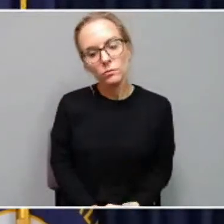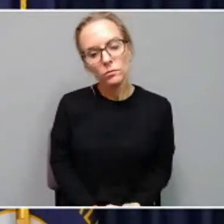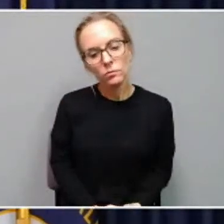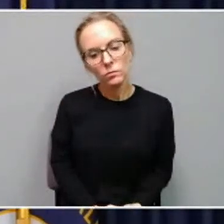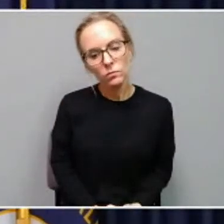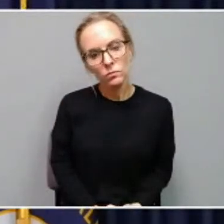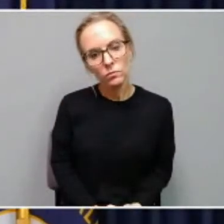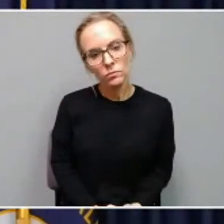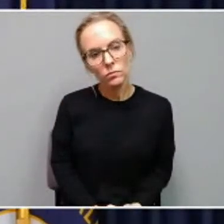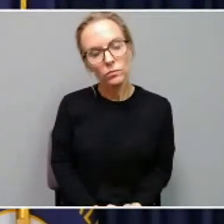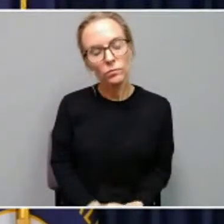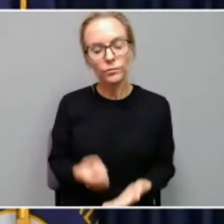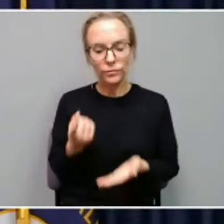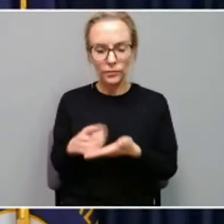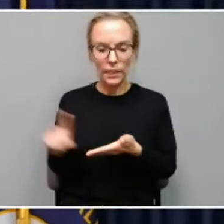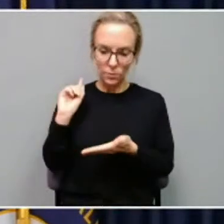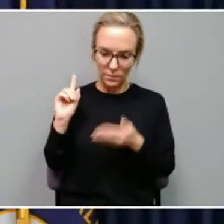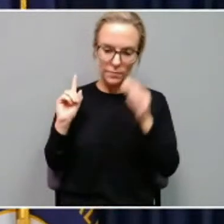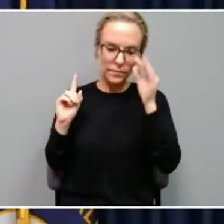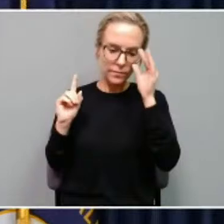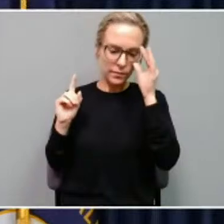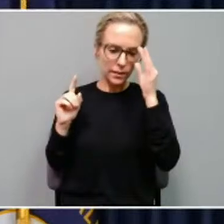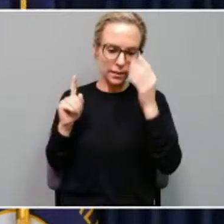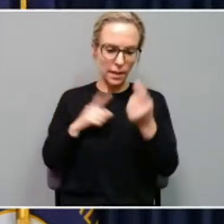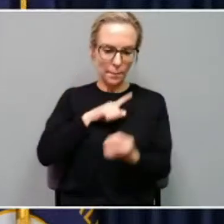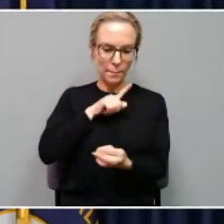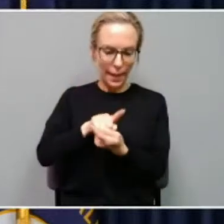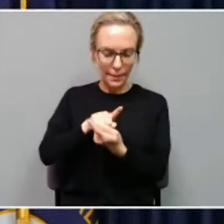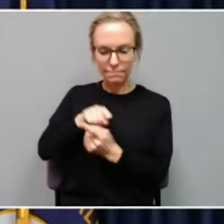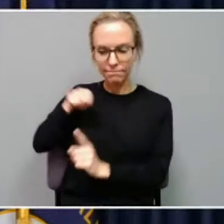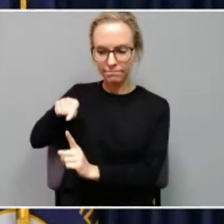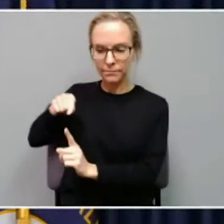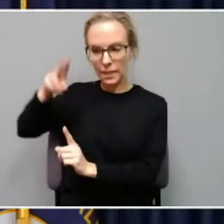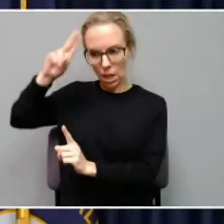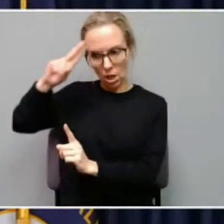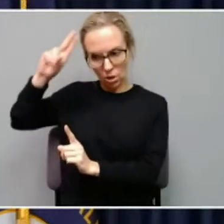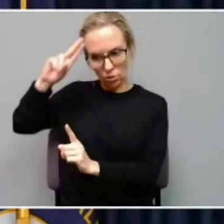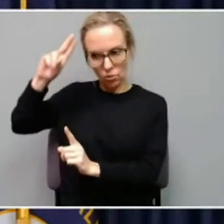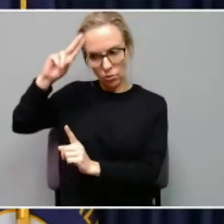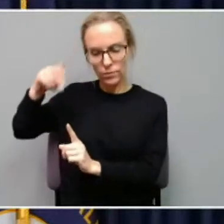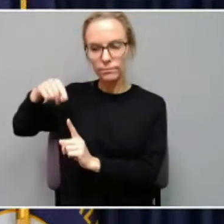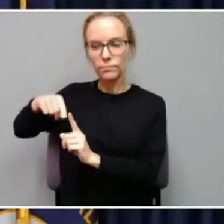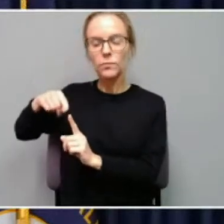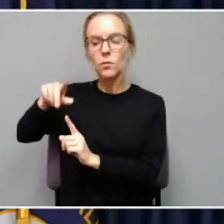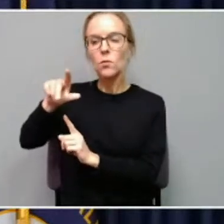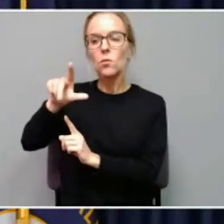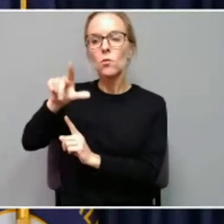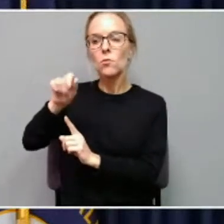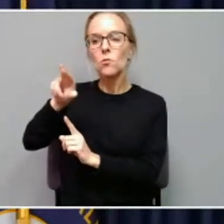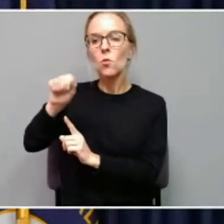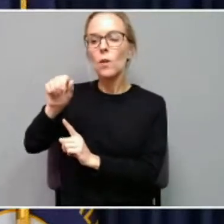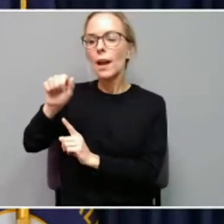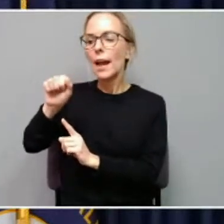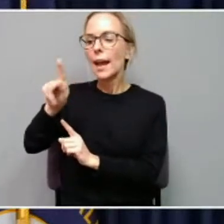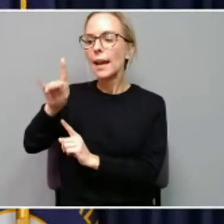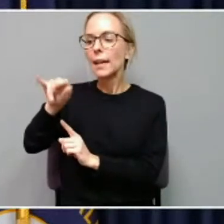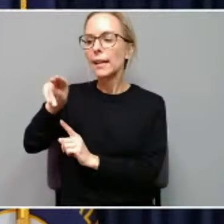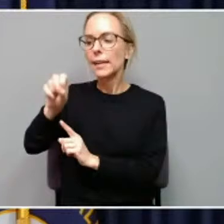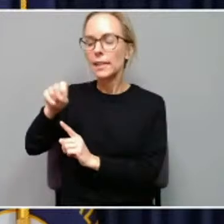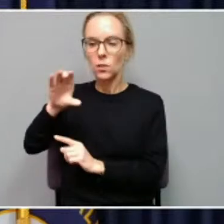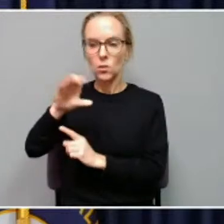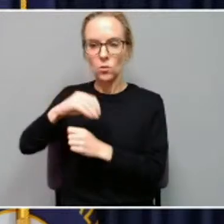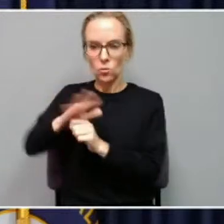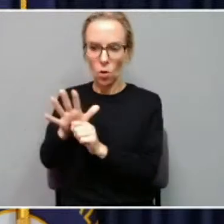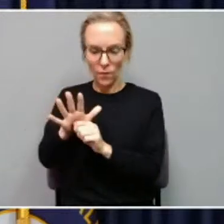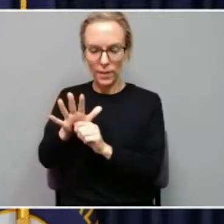So last week, I met the uncle of Laura Atkins, a COVID survivor who spent more than 100 days in